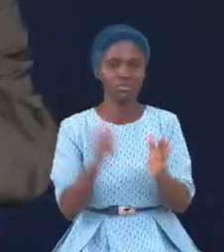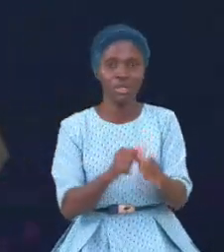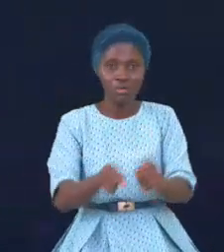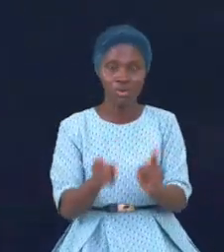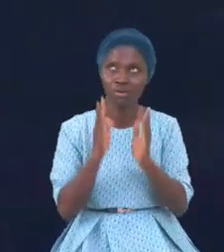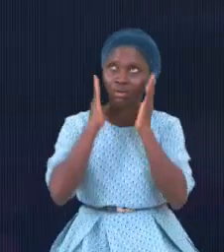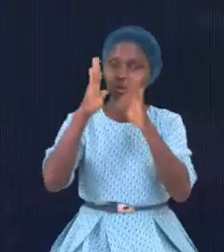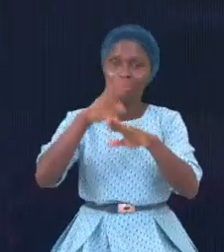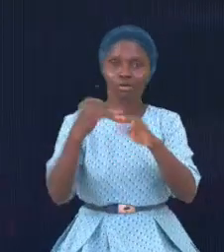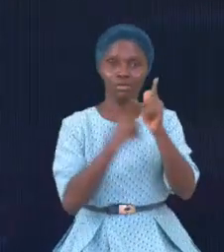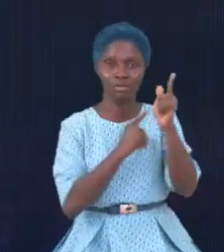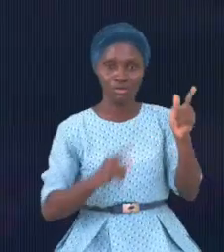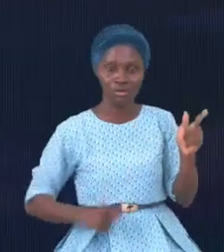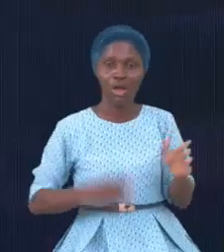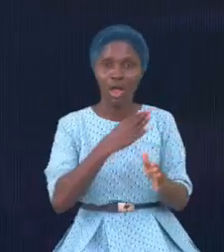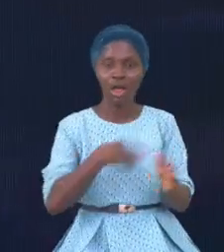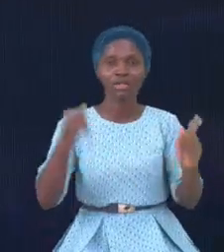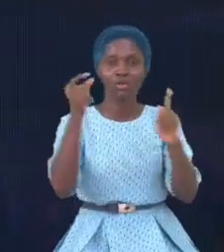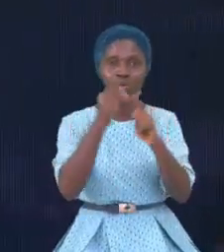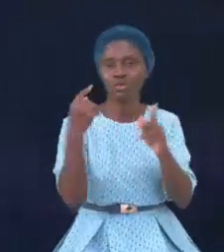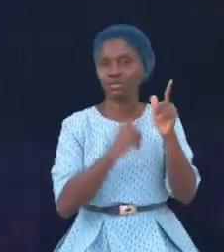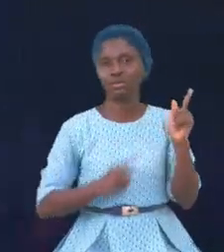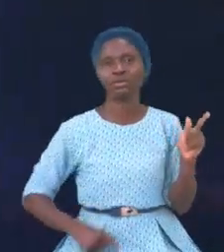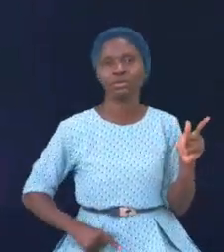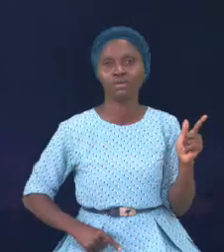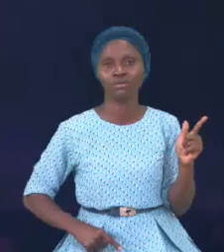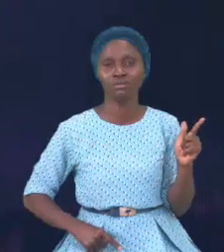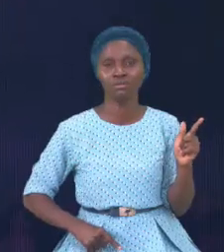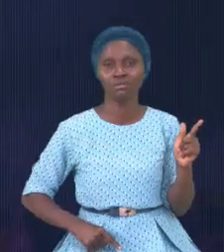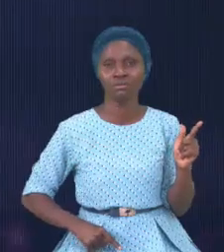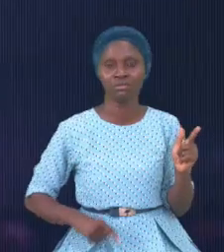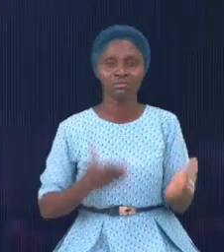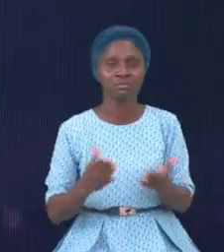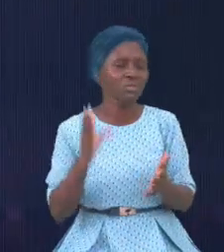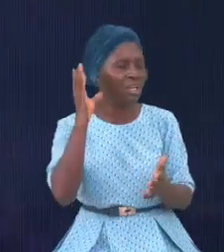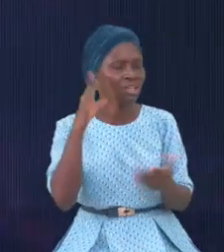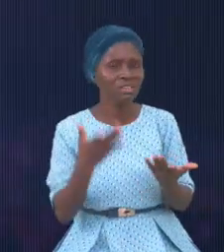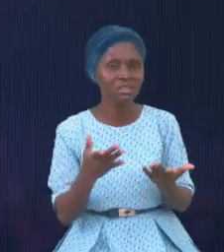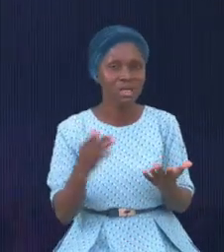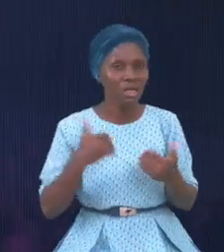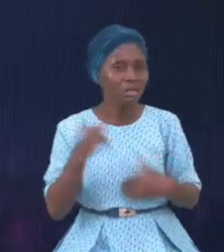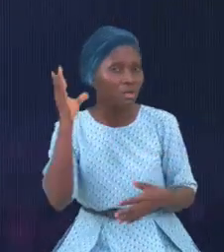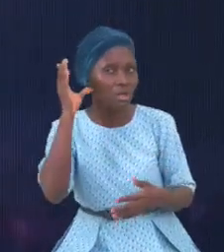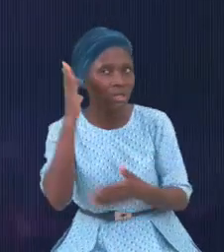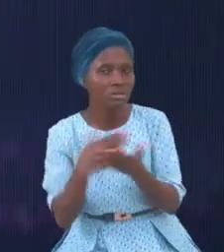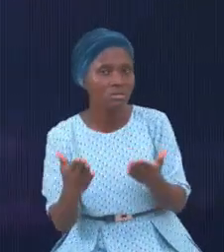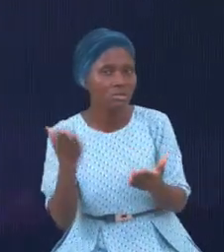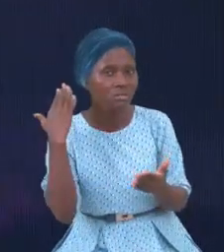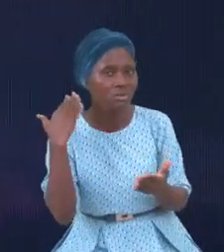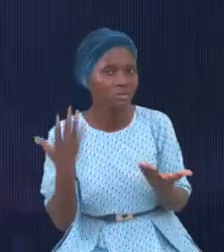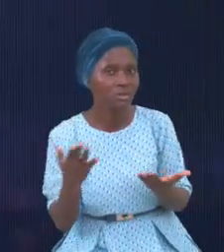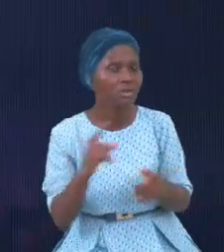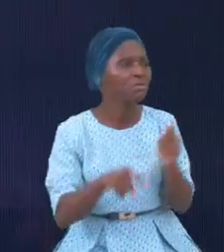the Lord and the word of the Lord. Have you heard? Yes, I've heard. What did you hear? I hear Matthew